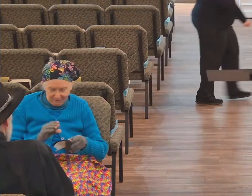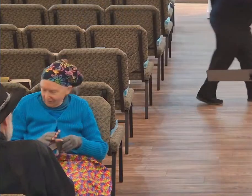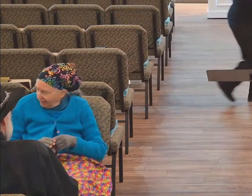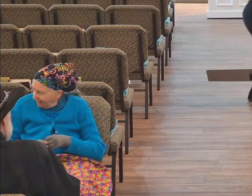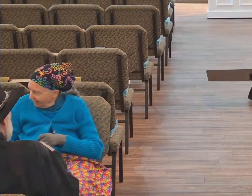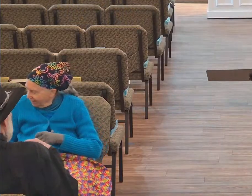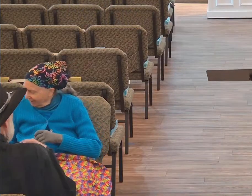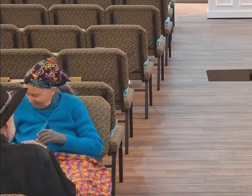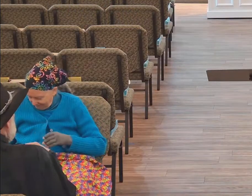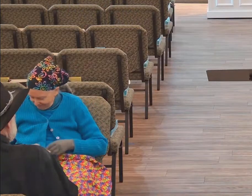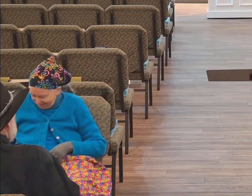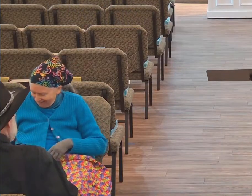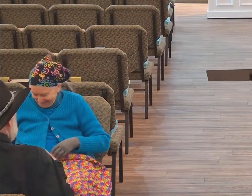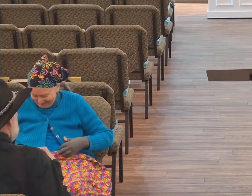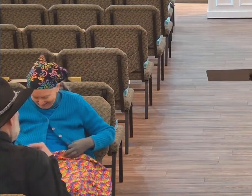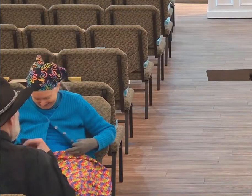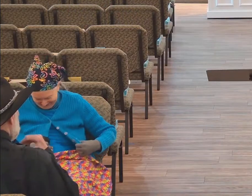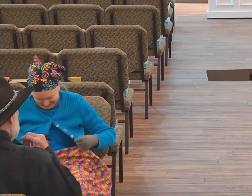Good, good.